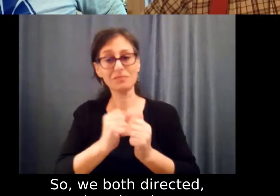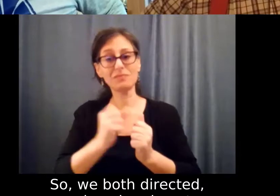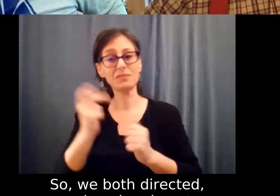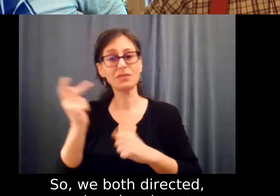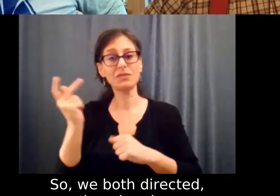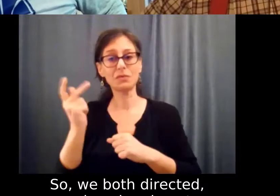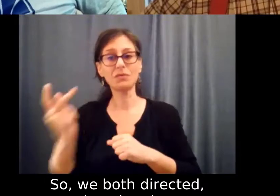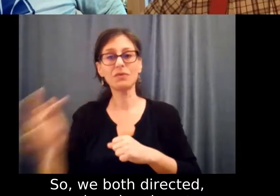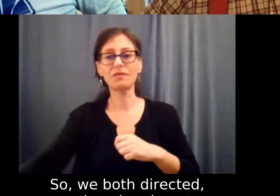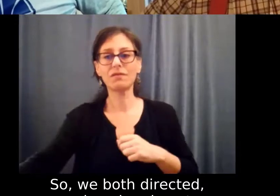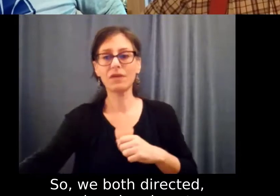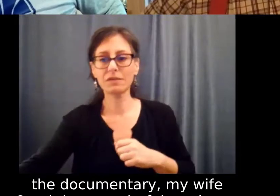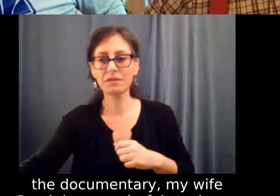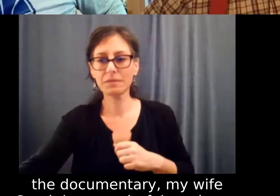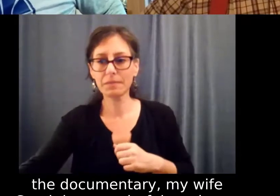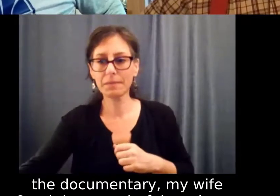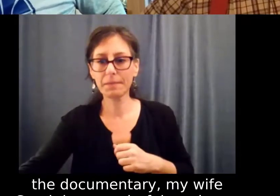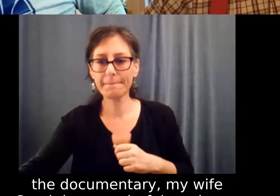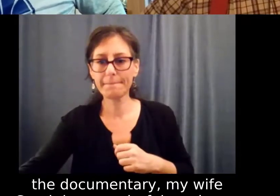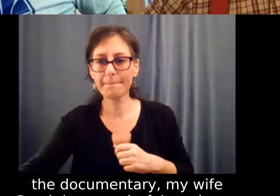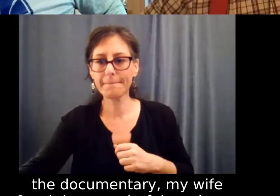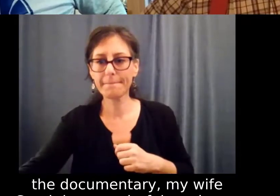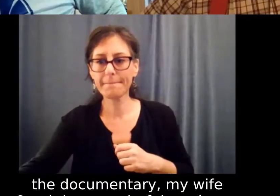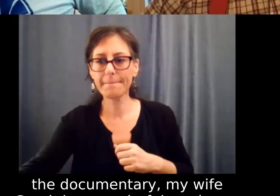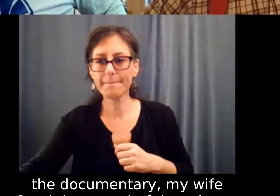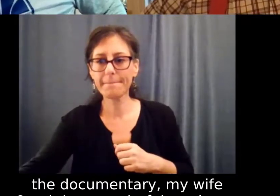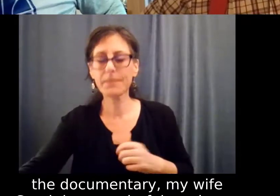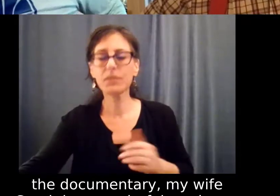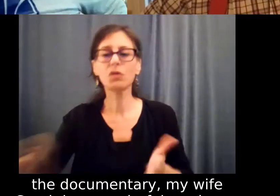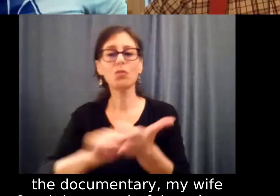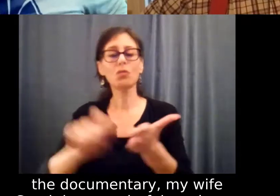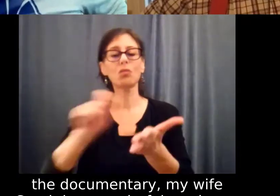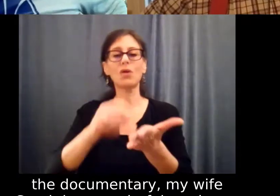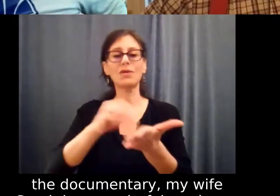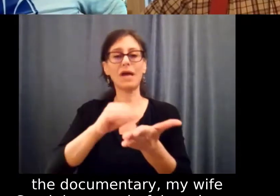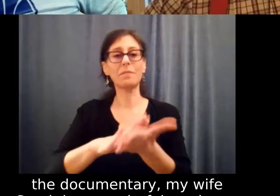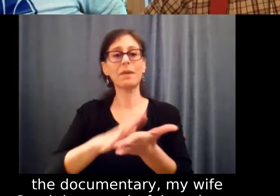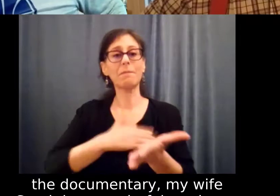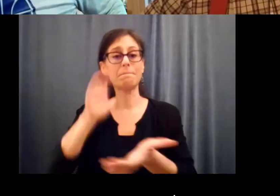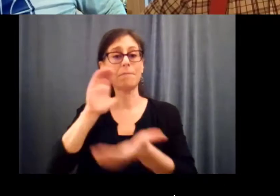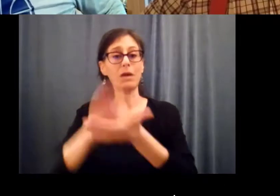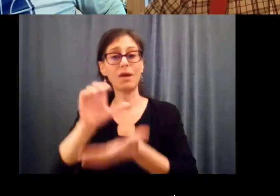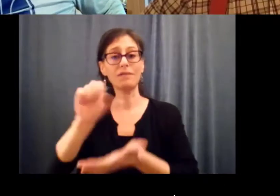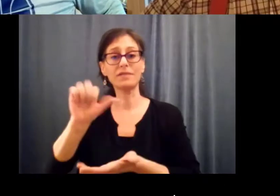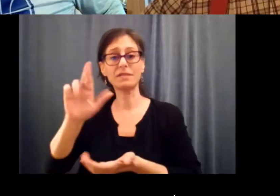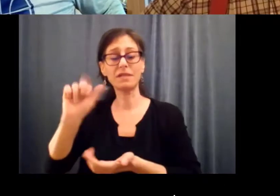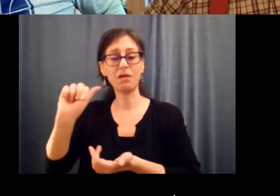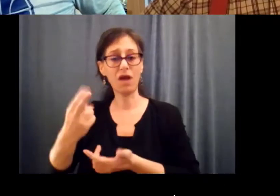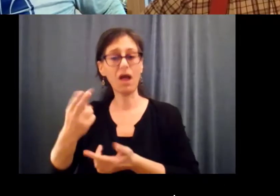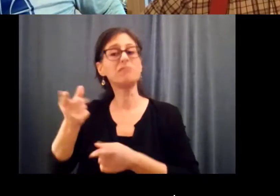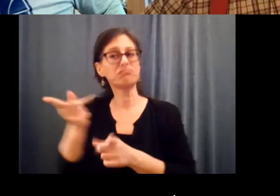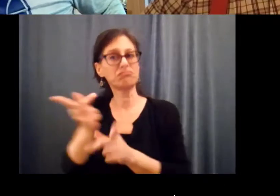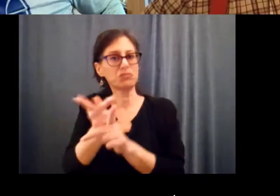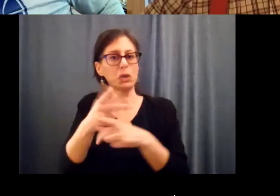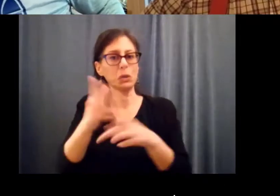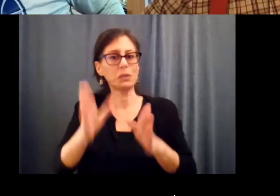directed, produced, and wrote the documentary. My wife, Sarah, who's a wonderful producer, came on as a